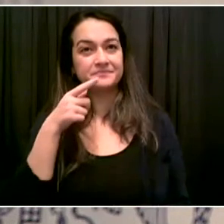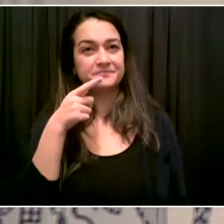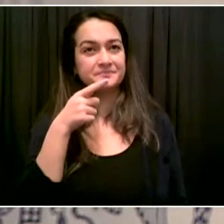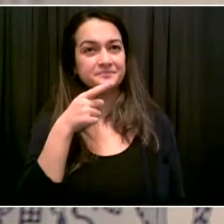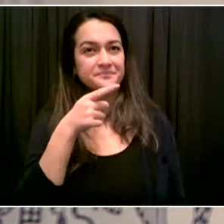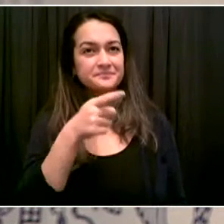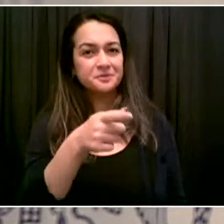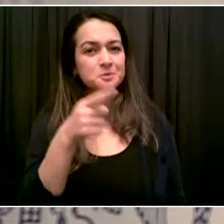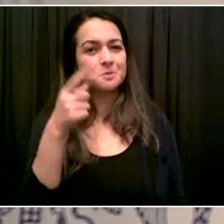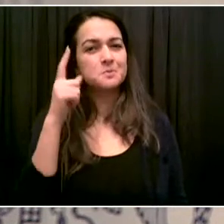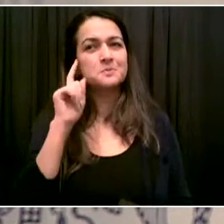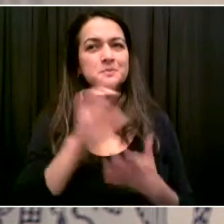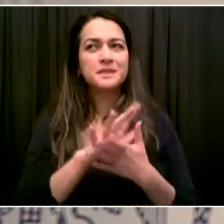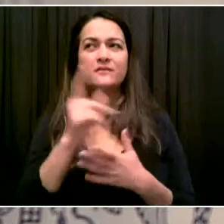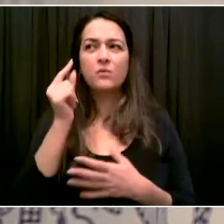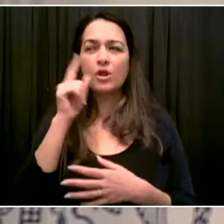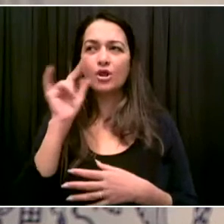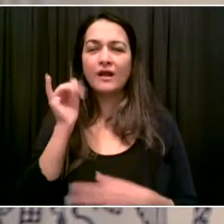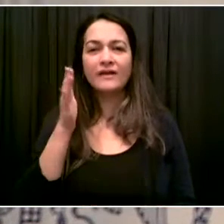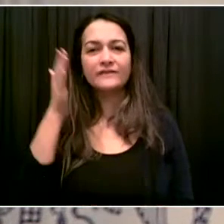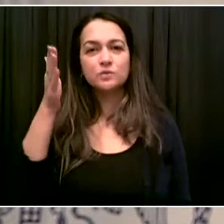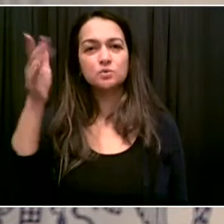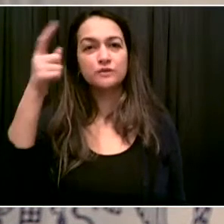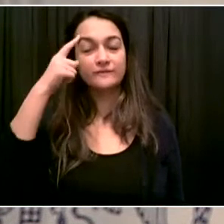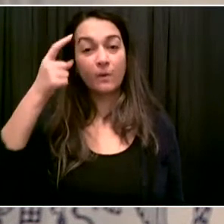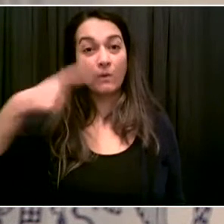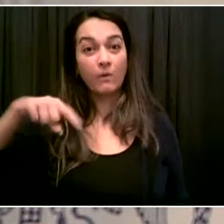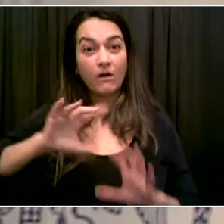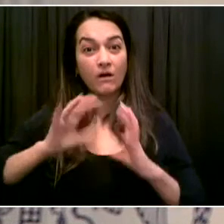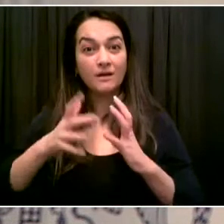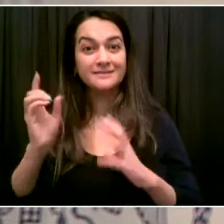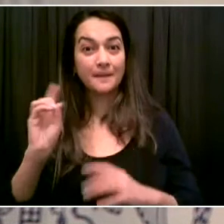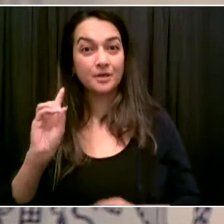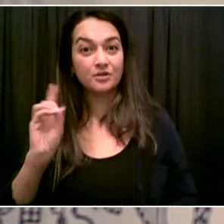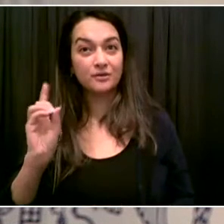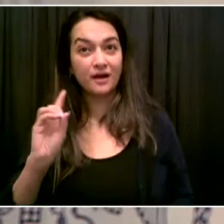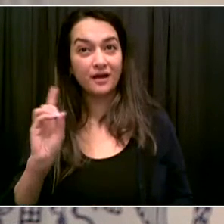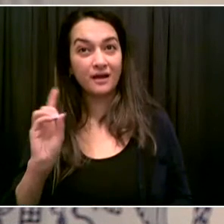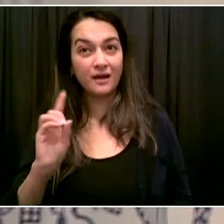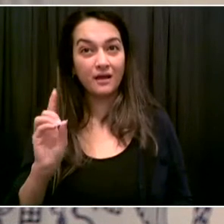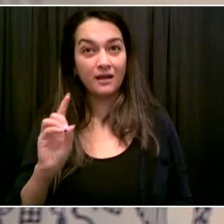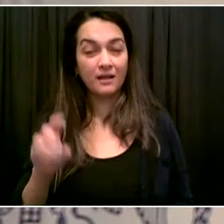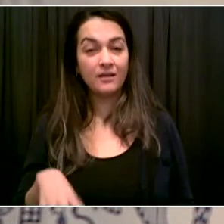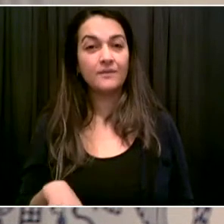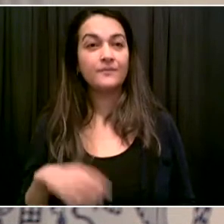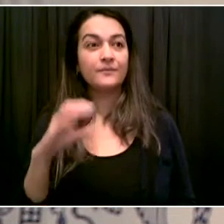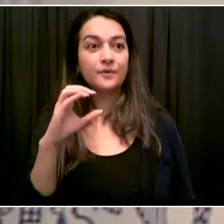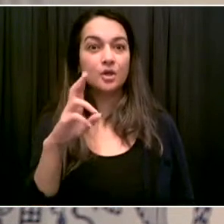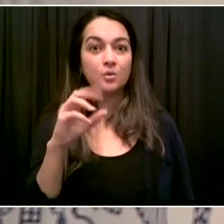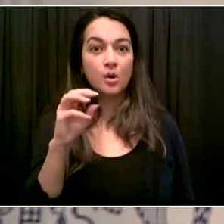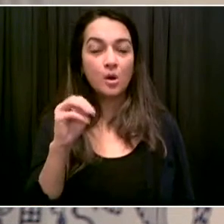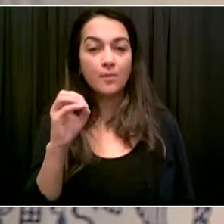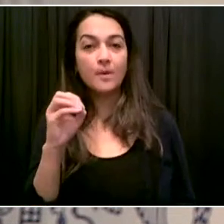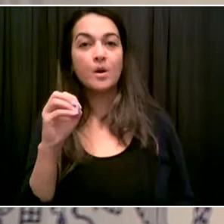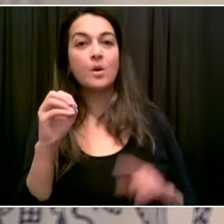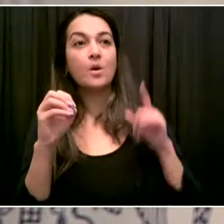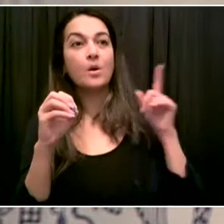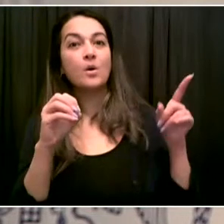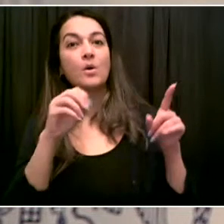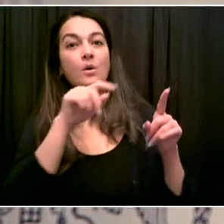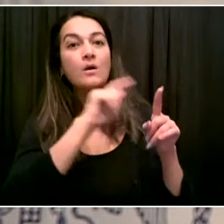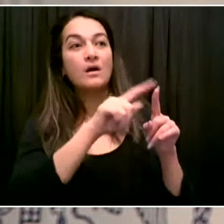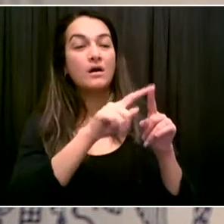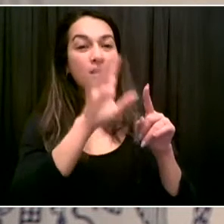after this whole episode plays out, its impact on the politics of the